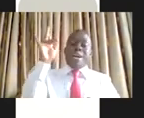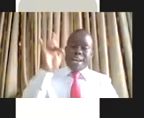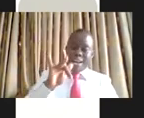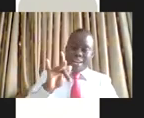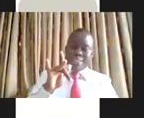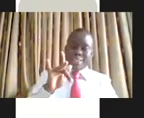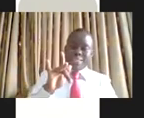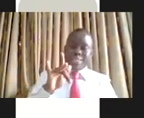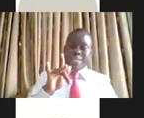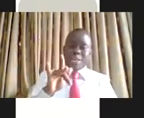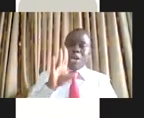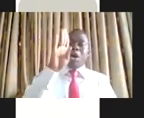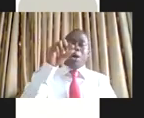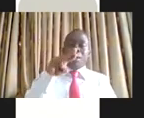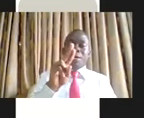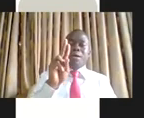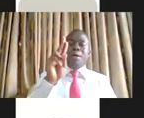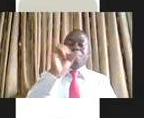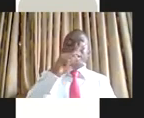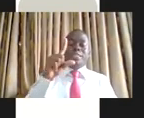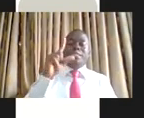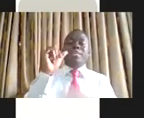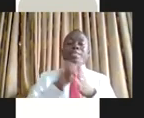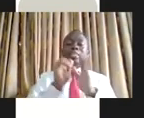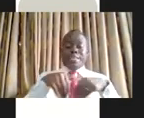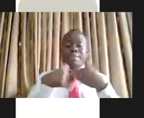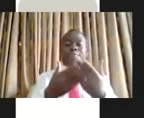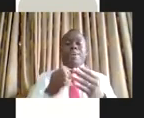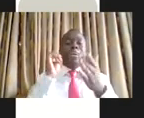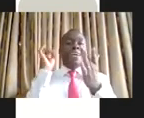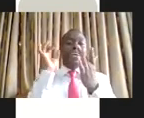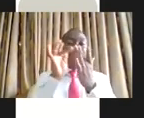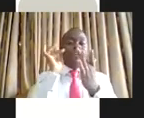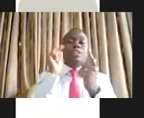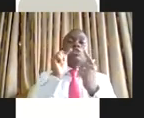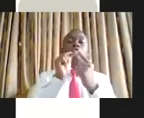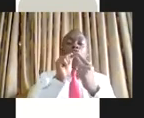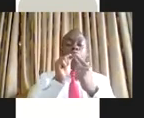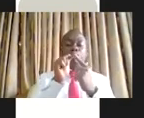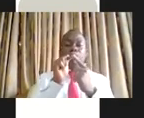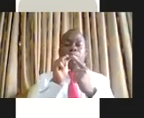budget measures taken to give effect to the